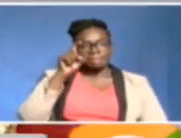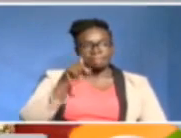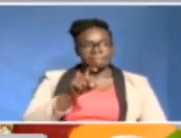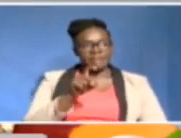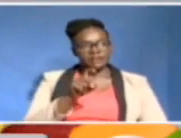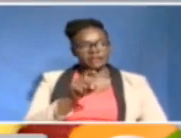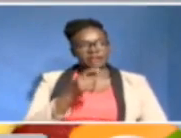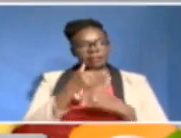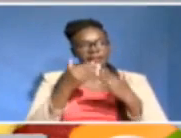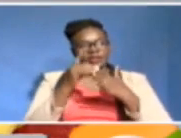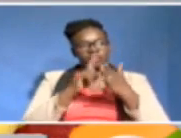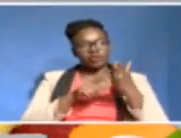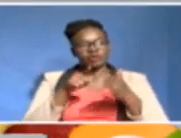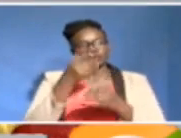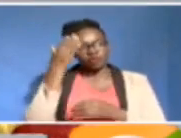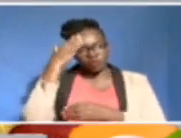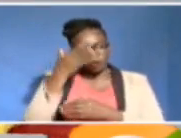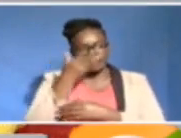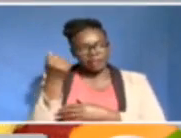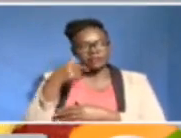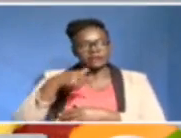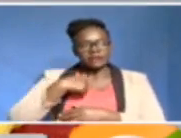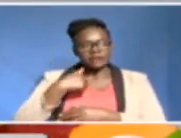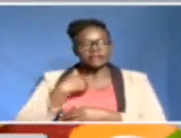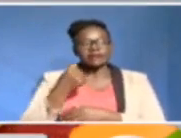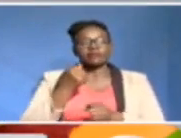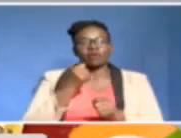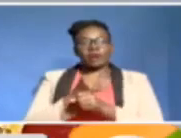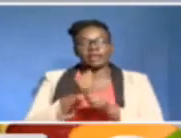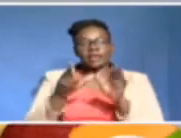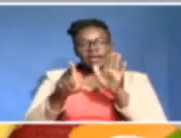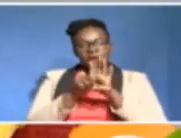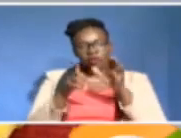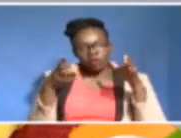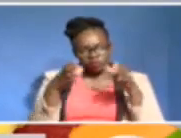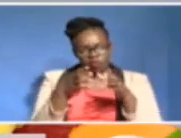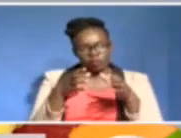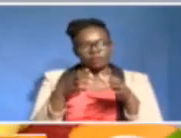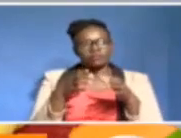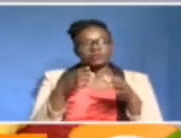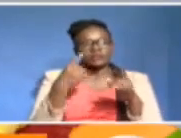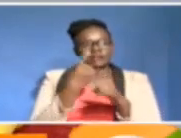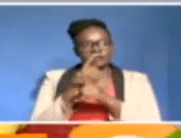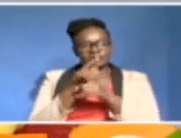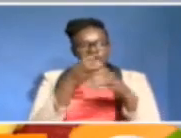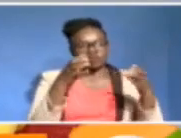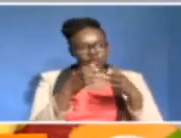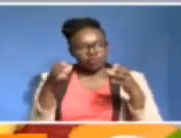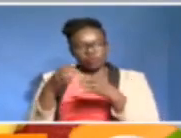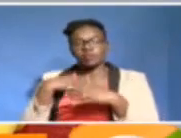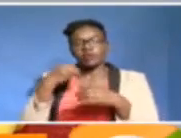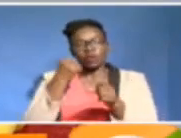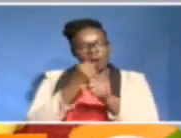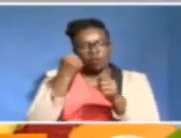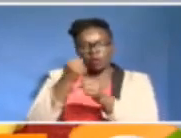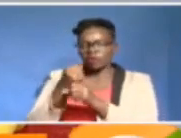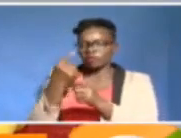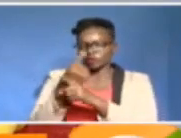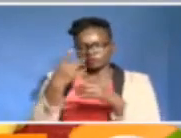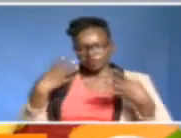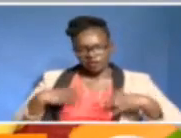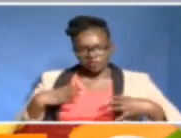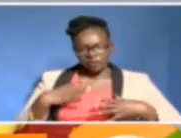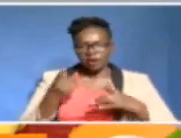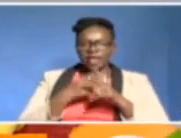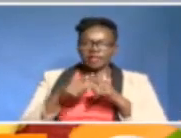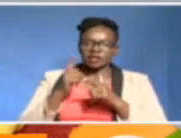I worked in law firms. I studied law and I went in and out of different companies. I worked for people. Yeah. And it reached to a time when